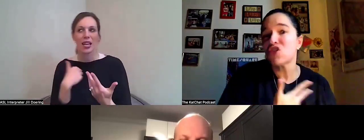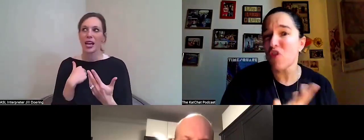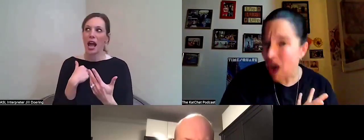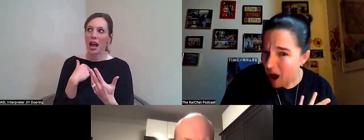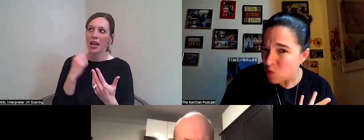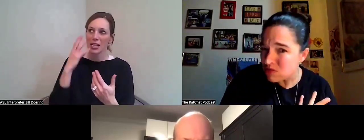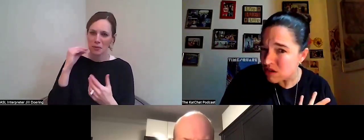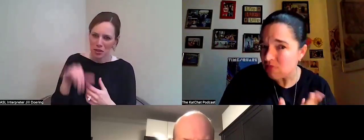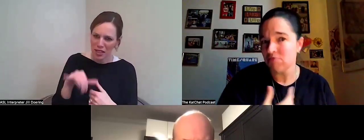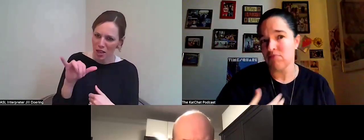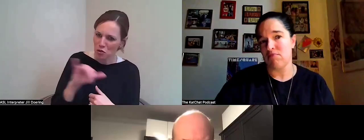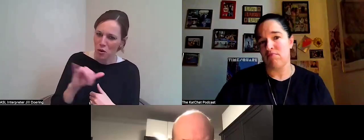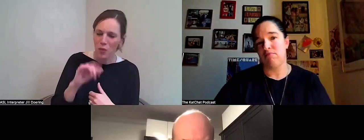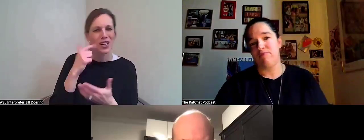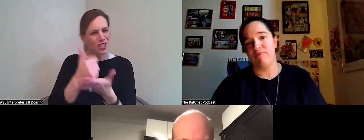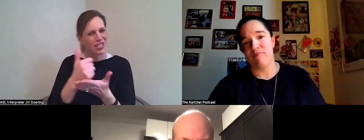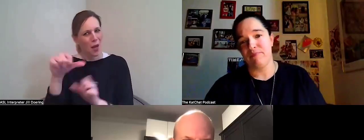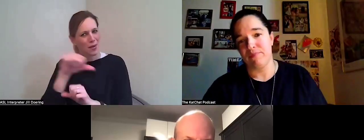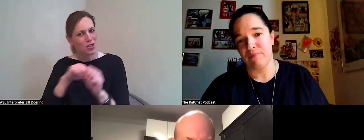help each other out.